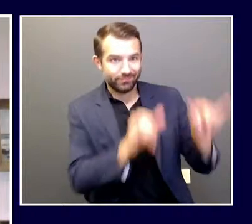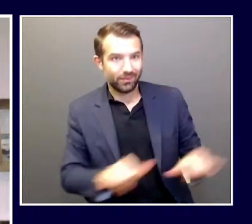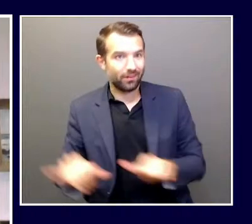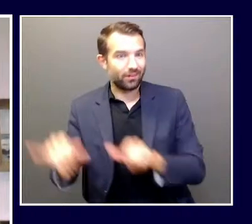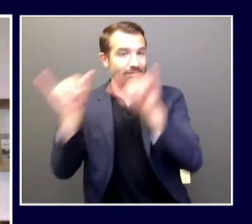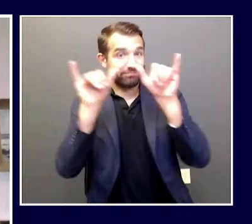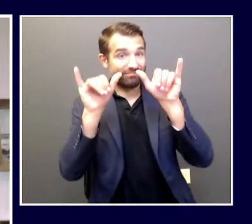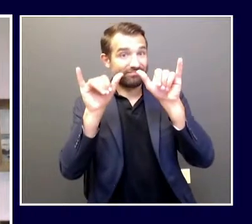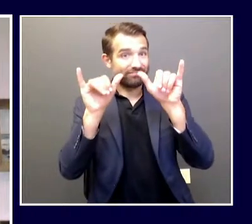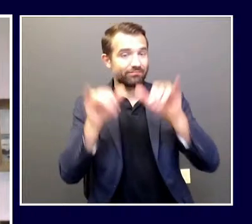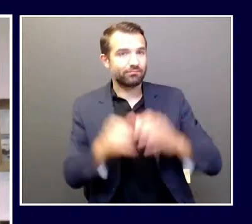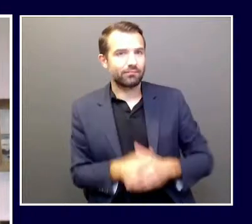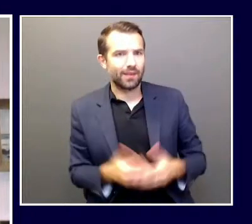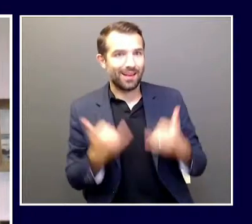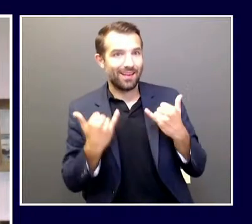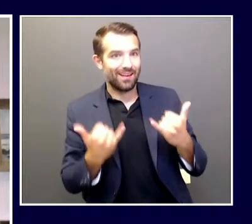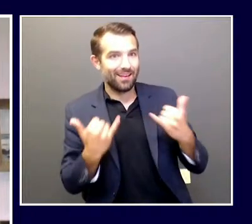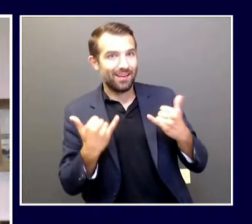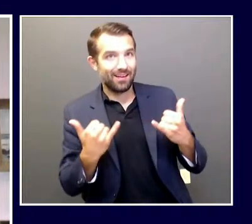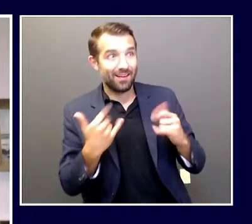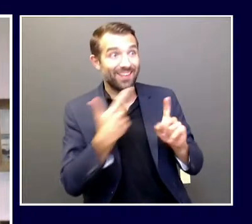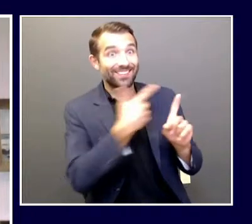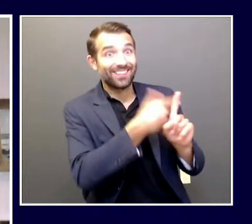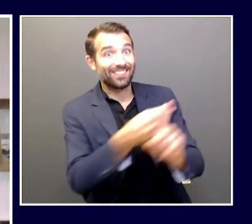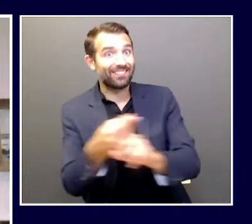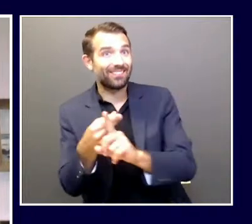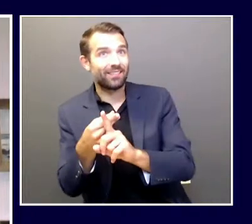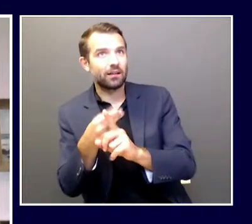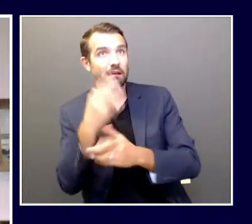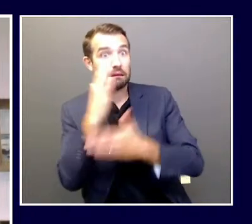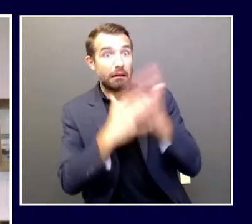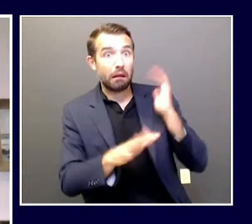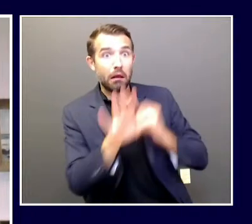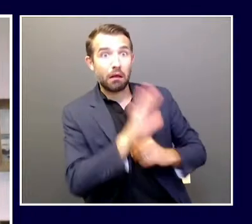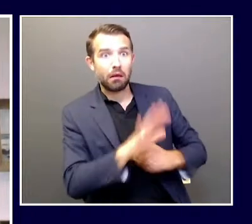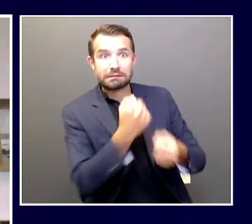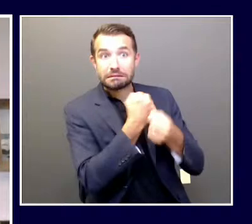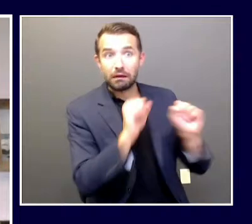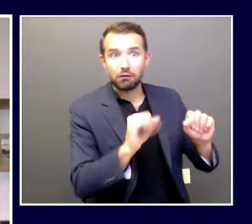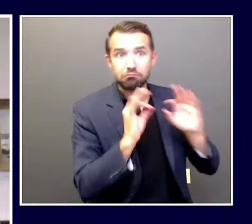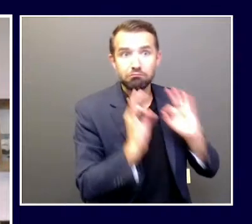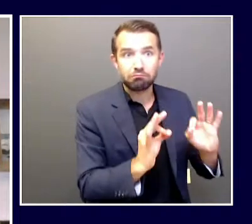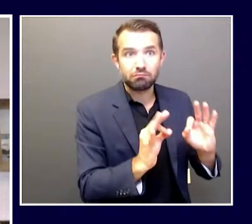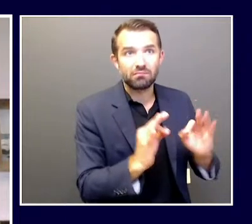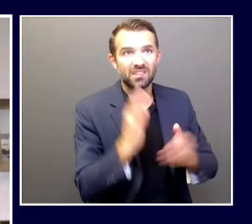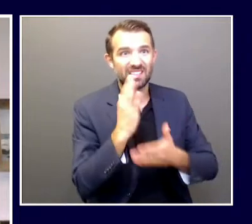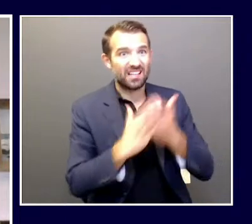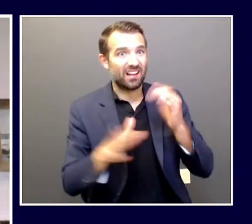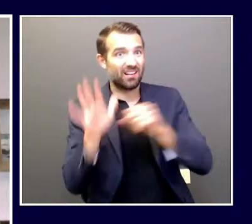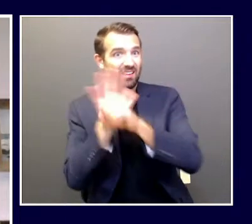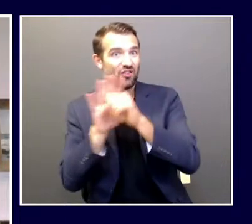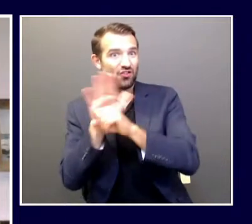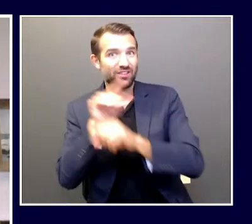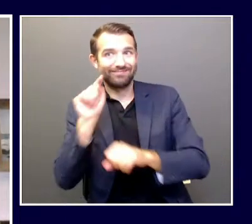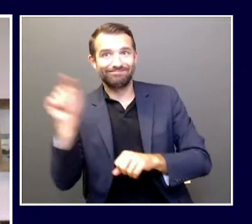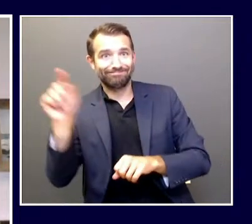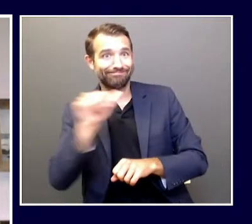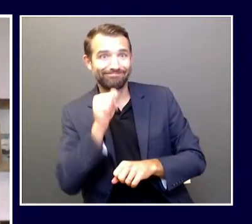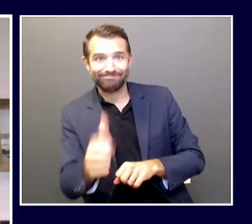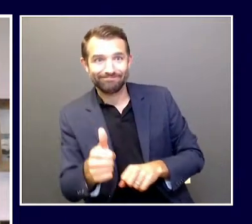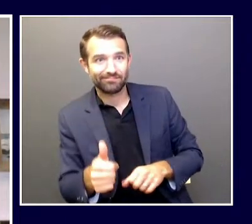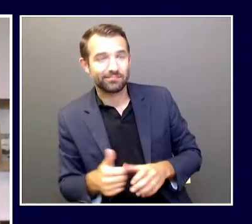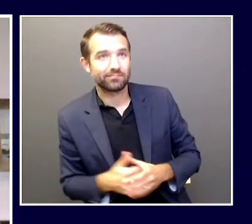risk and pockets of relative safety. But that question of how to go about your day in a safe